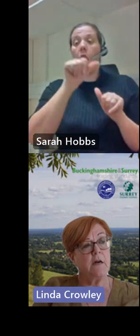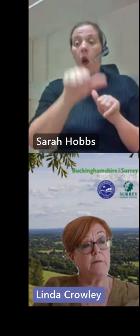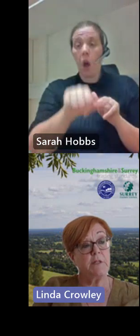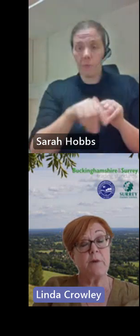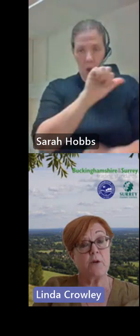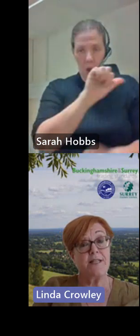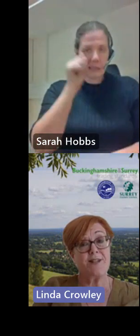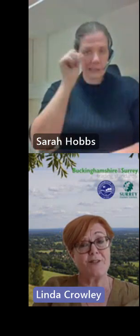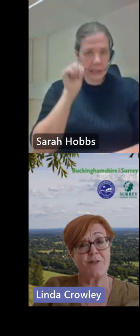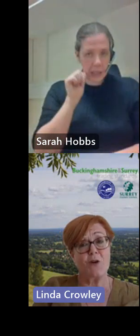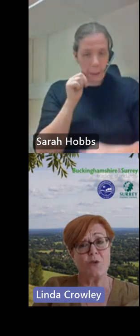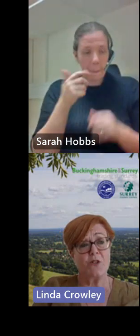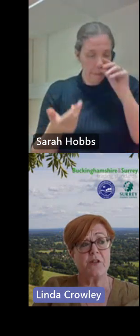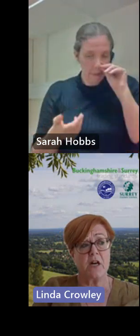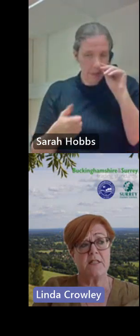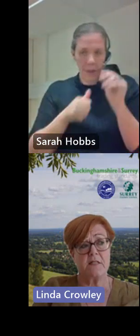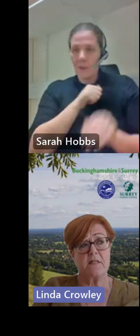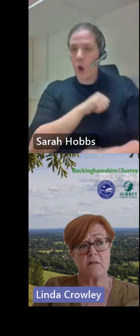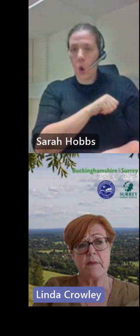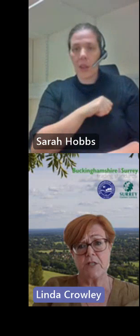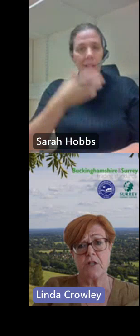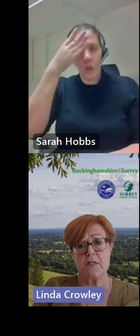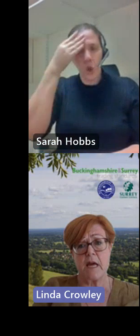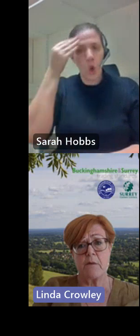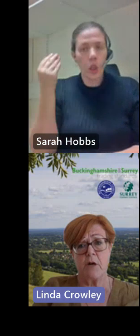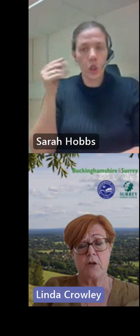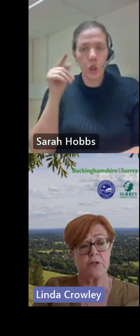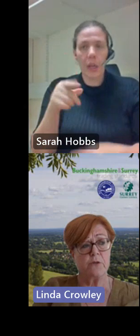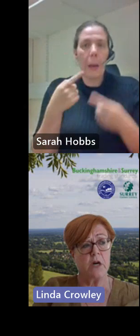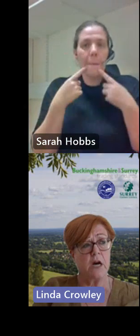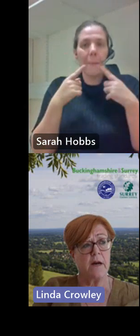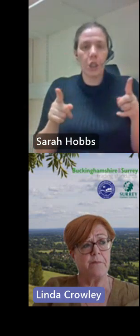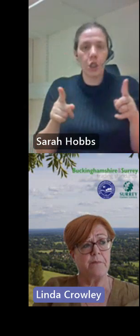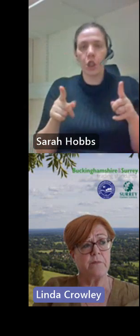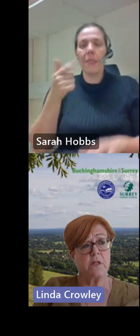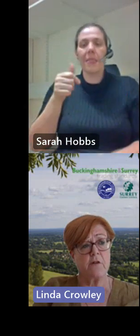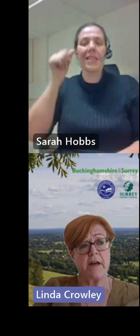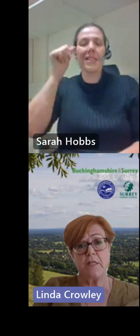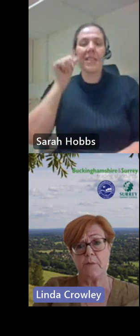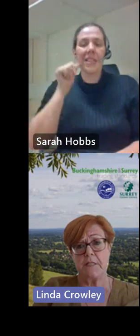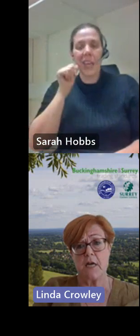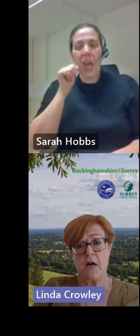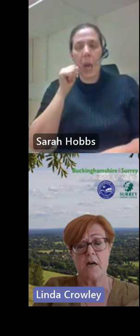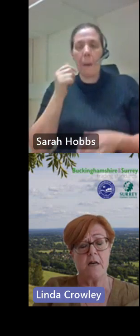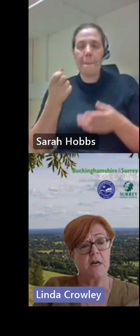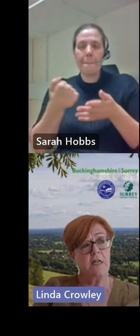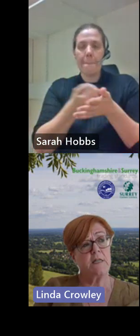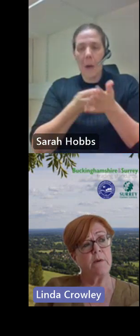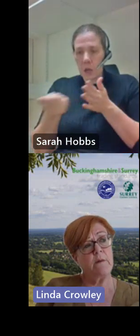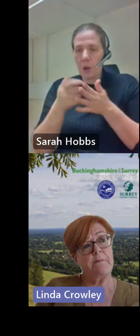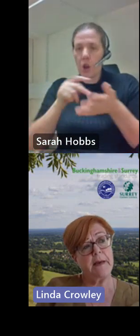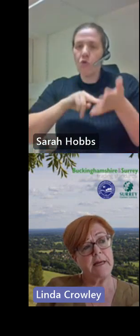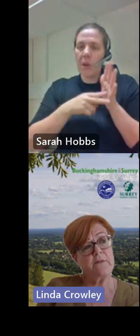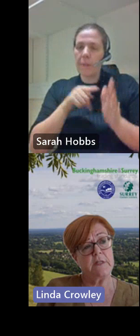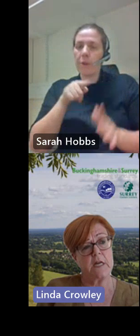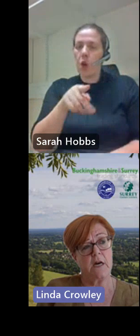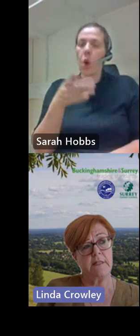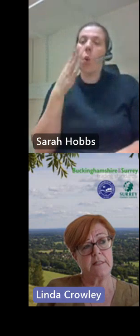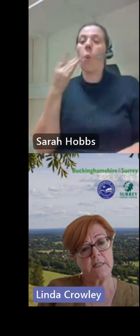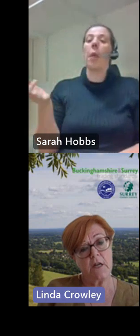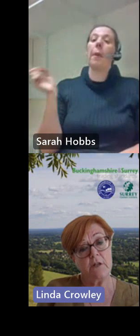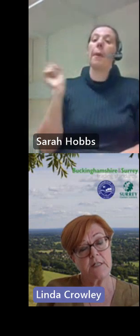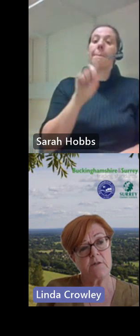And to be honest, I'd forgotten that I mentioned the scam marshal arrangement to her. So when I went back to